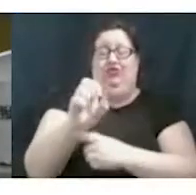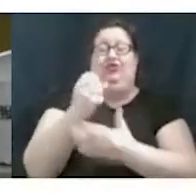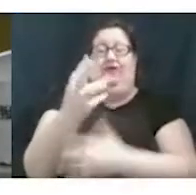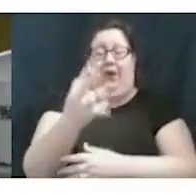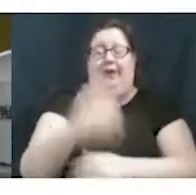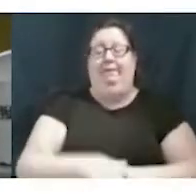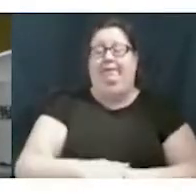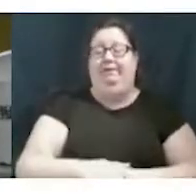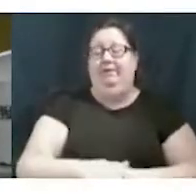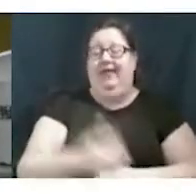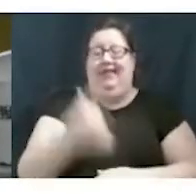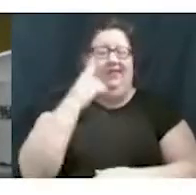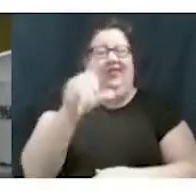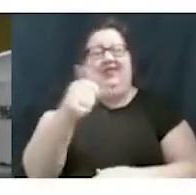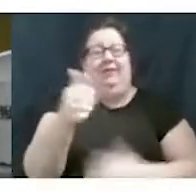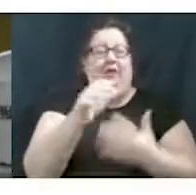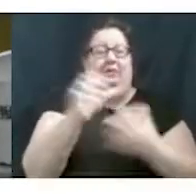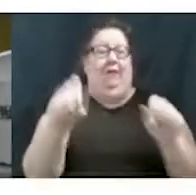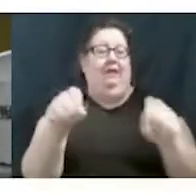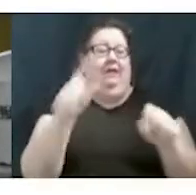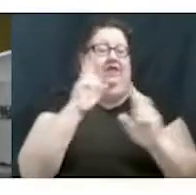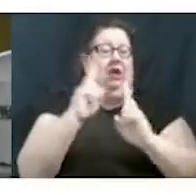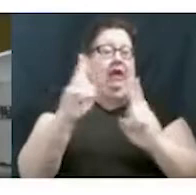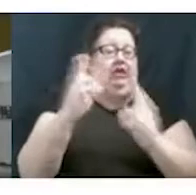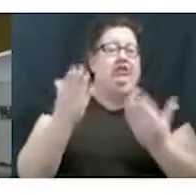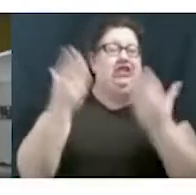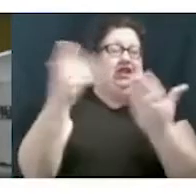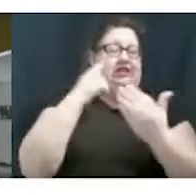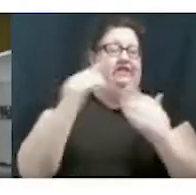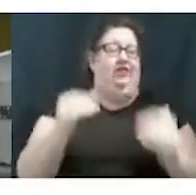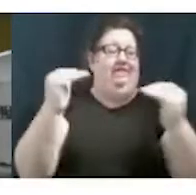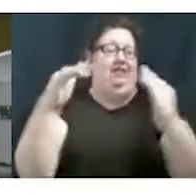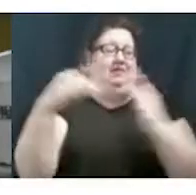possibilities for honors suggestions for advanced studies.